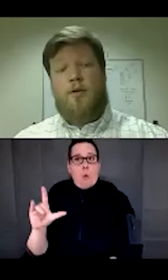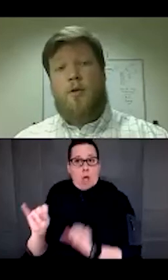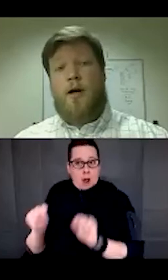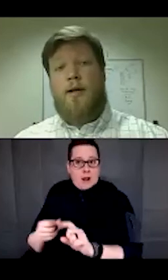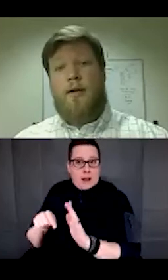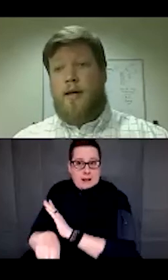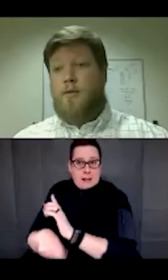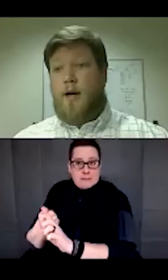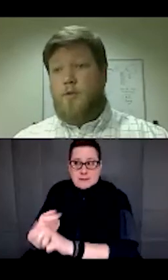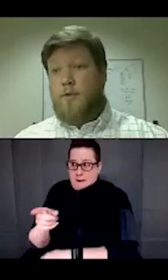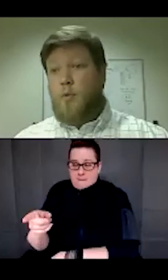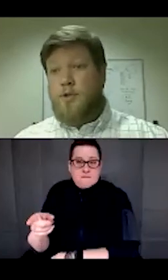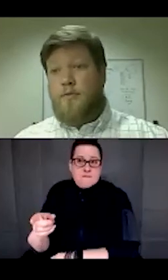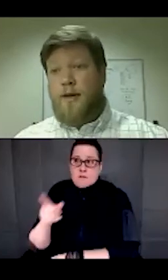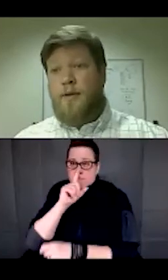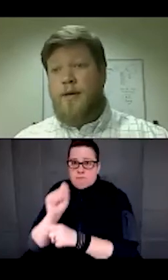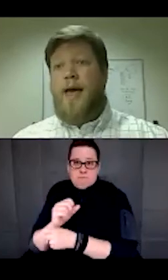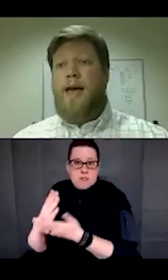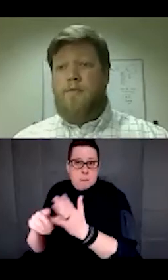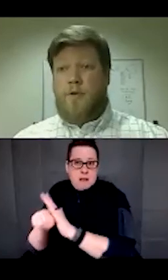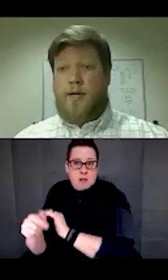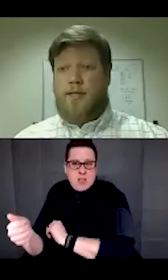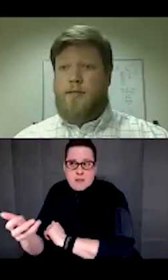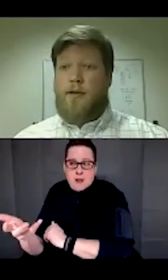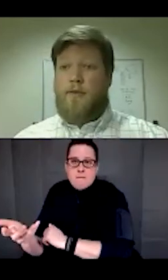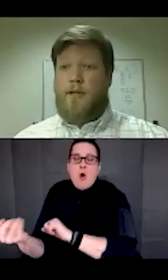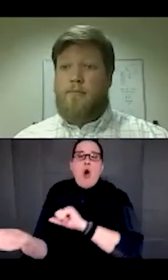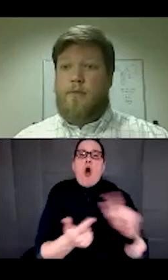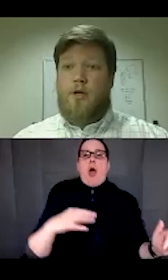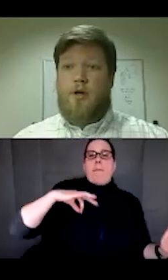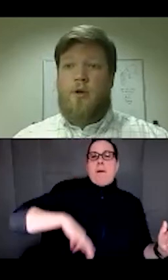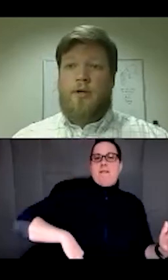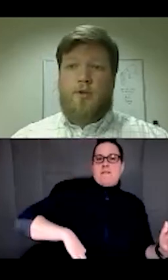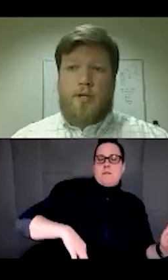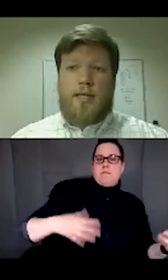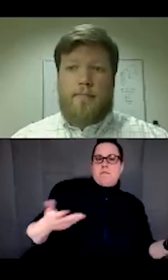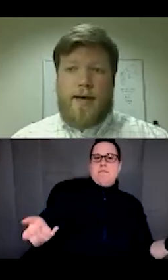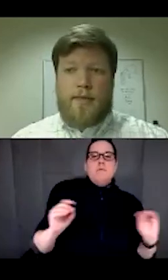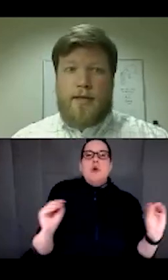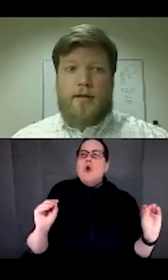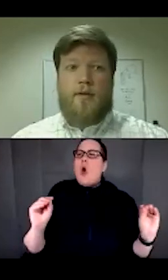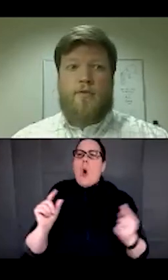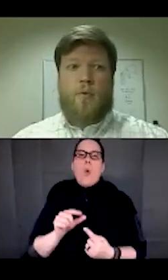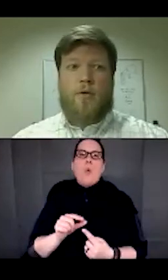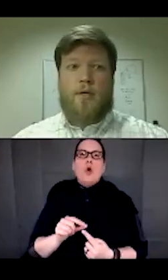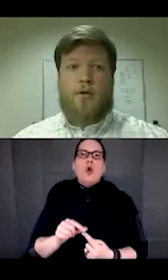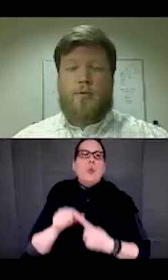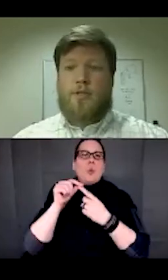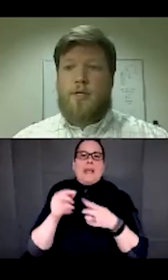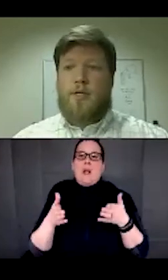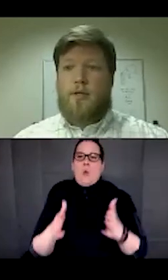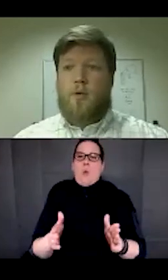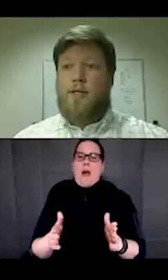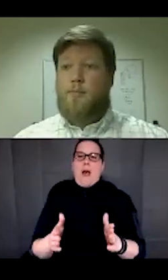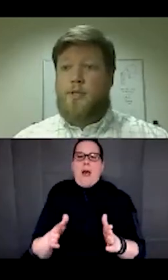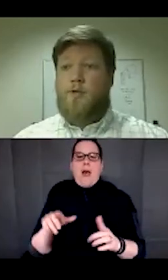E. coli and their lives, or even a portion of them, everybody gets the benefit. There's no unique method for the altruistic